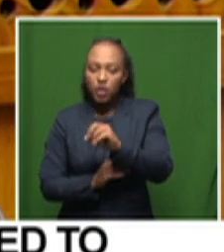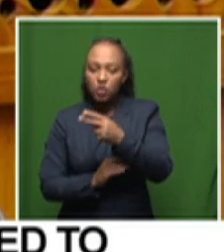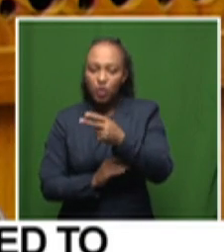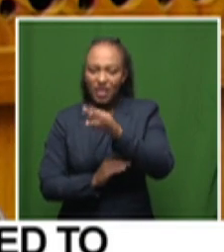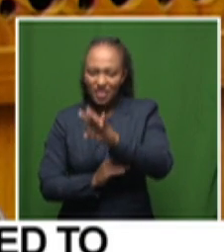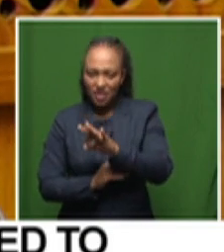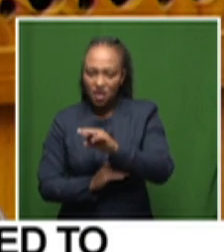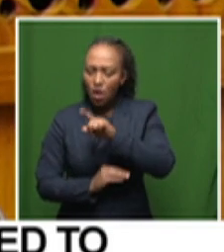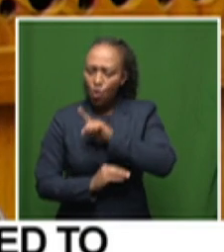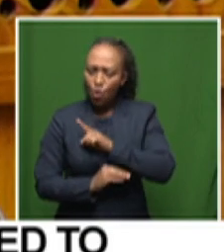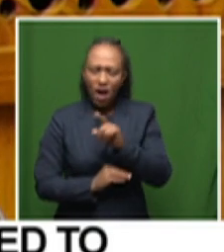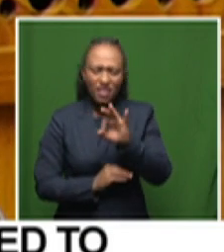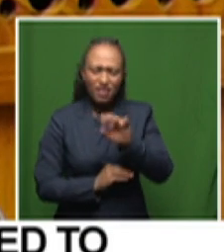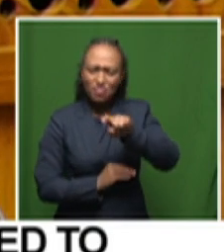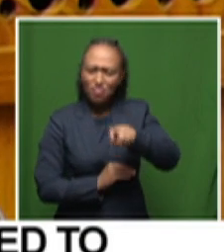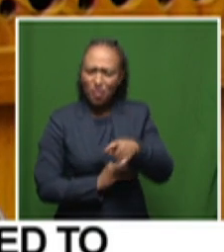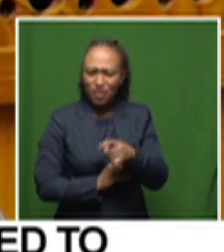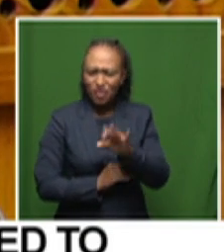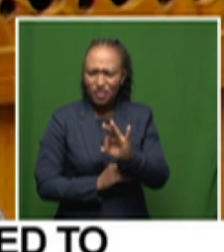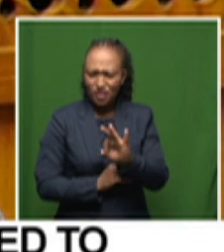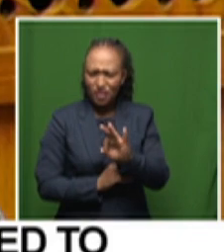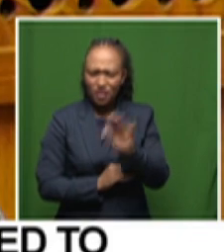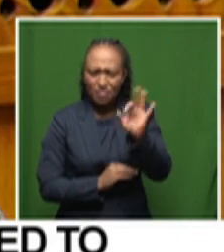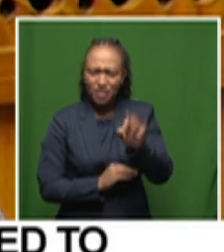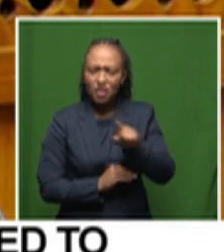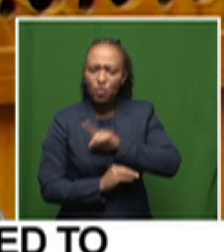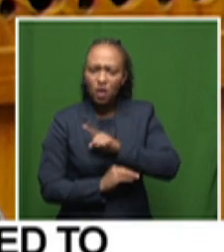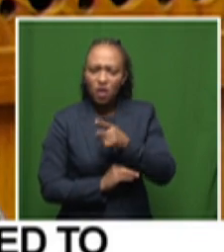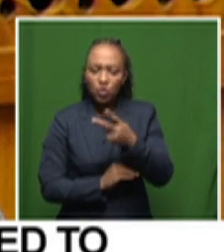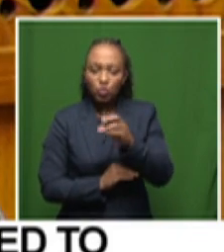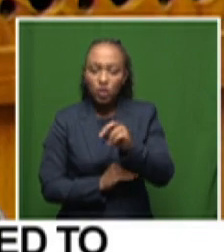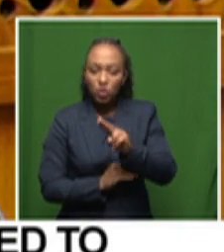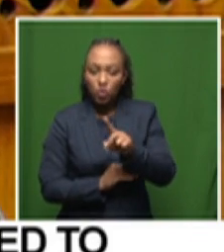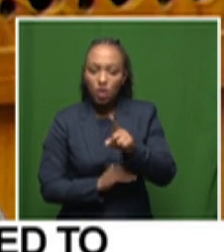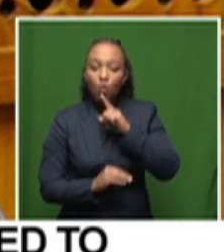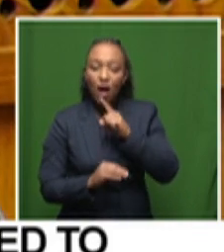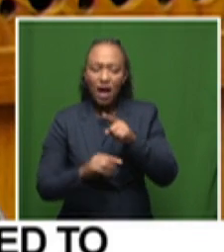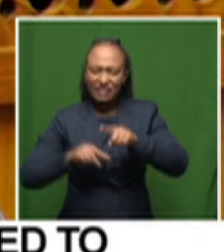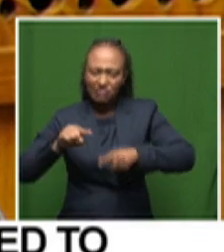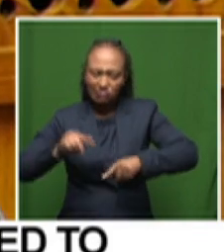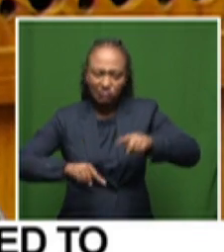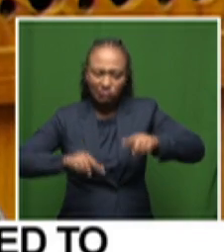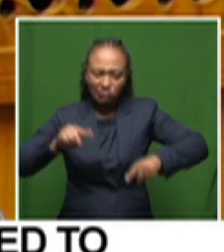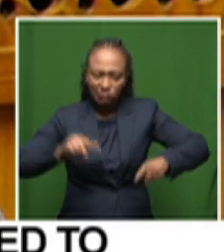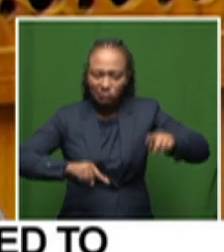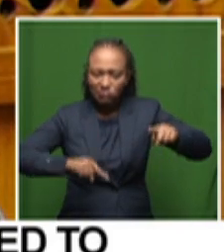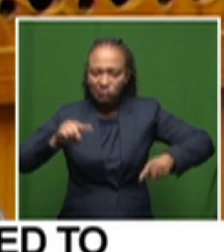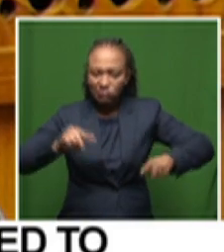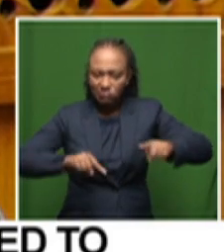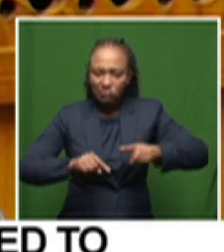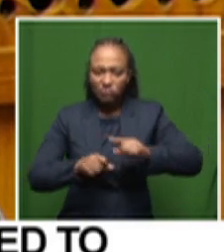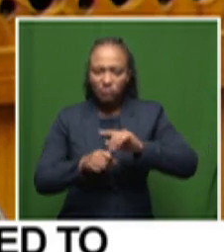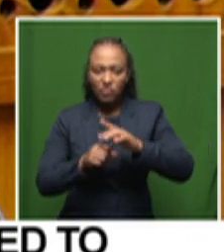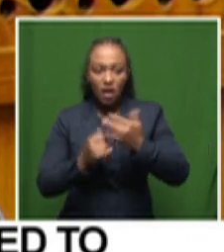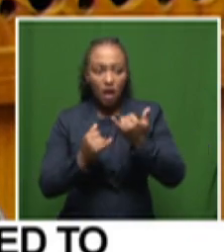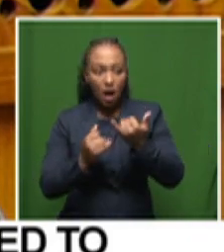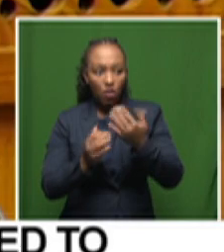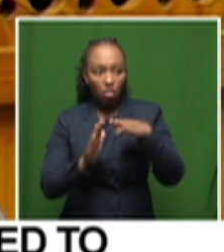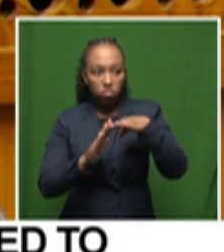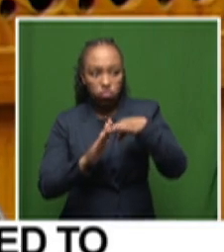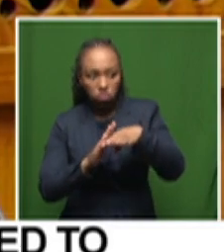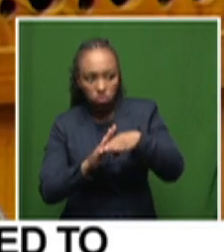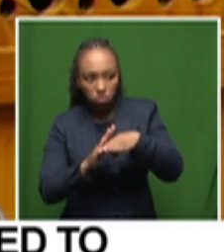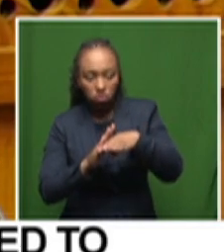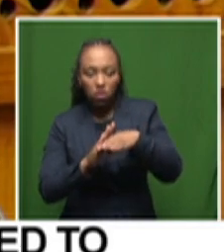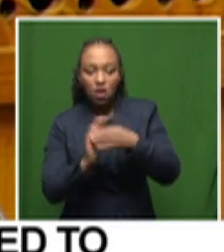Why 3.3% in 2021? It's because of the base effects, from a sharp contraction